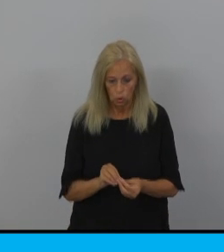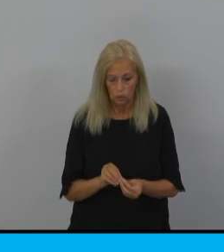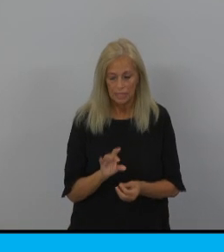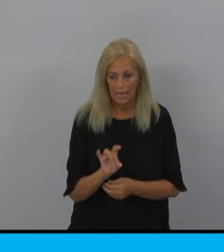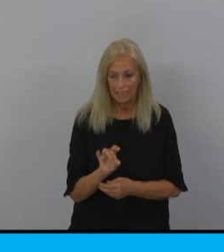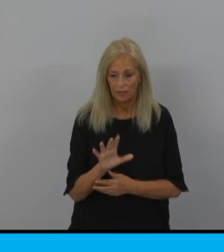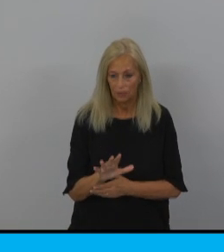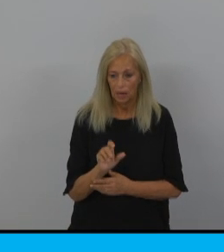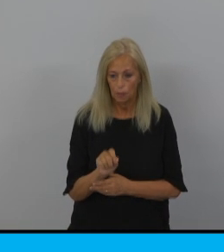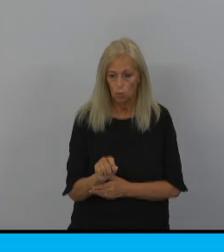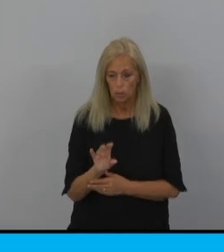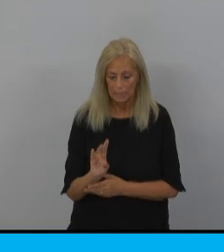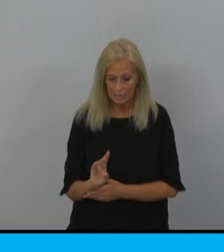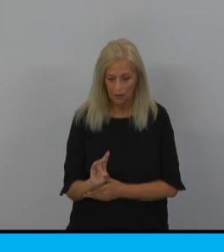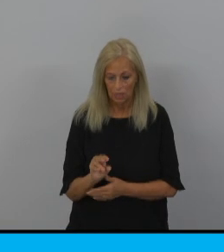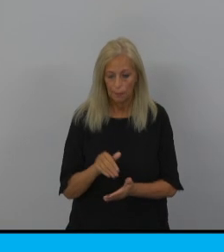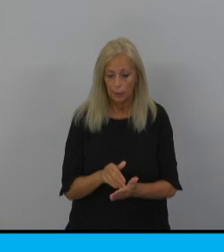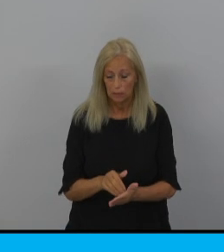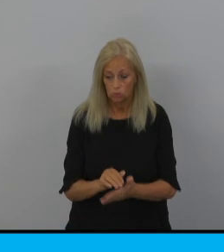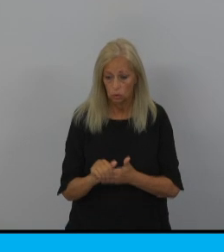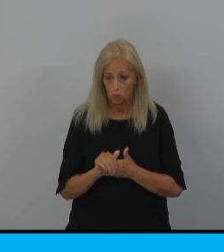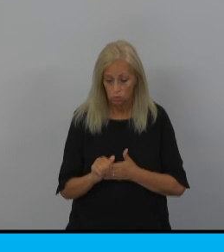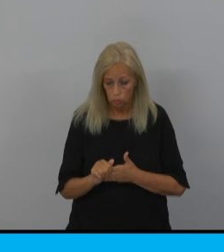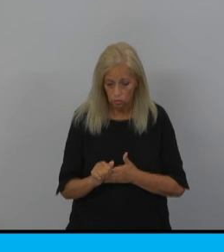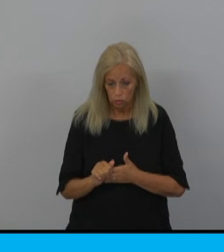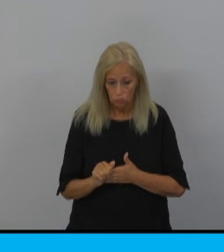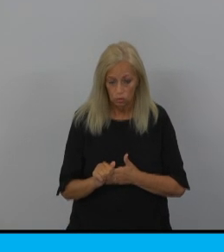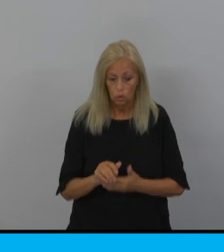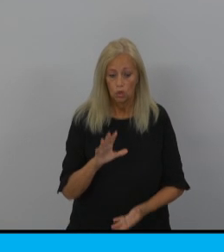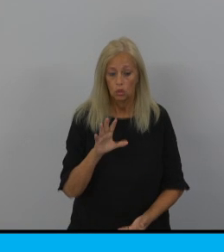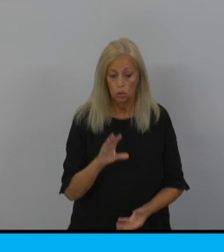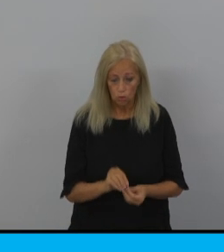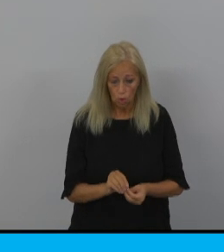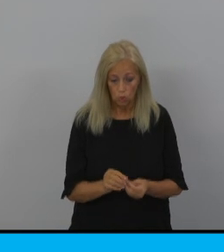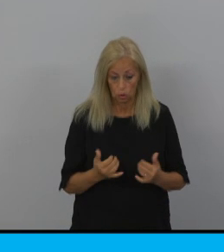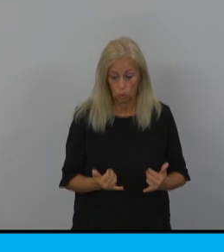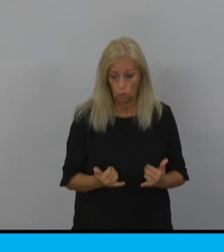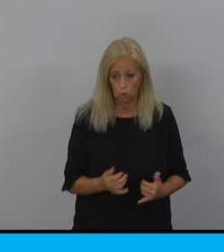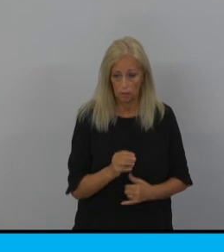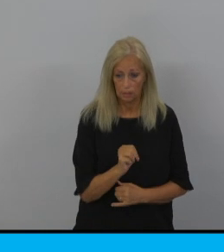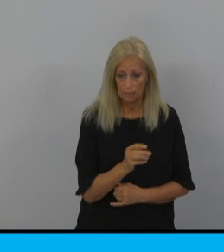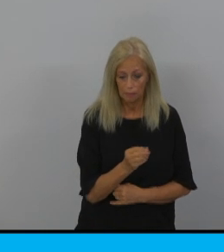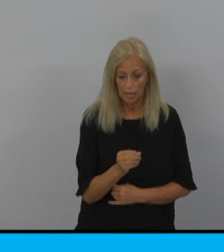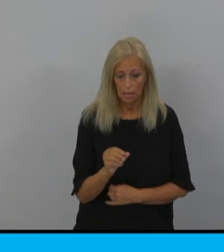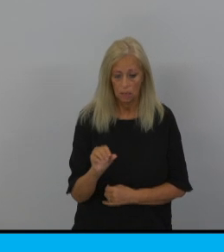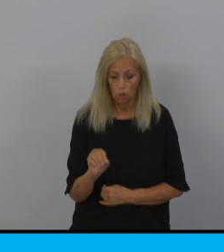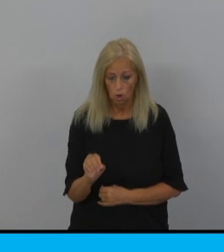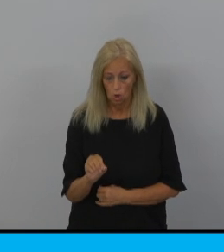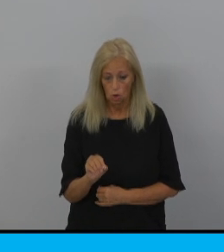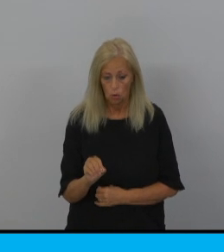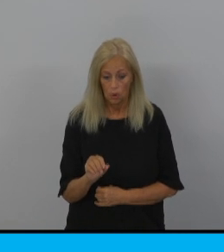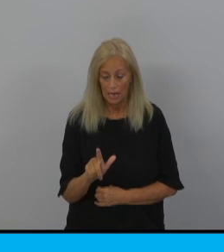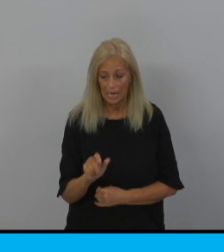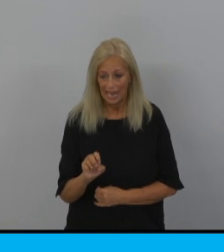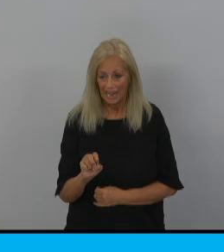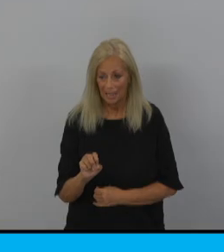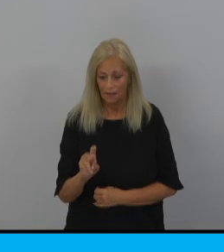of $85.7 million. The total current M&O taxes levied is